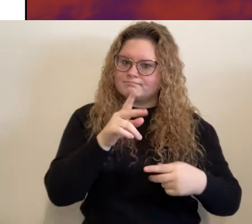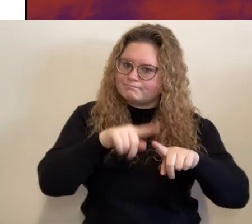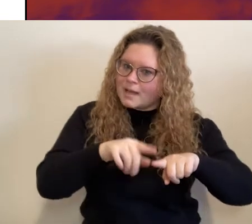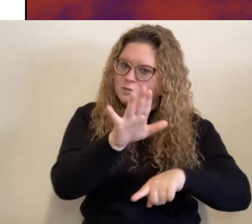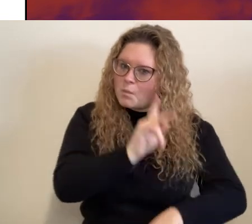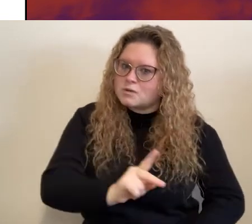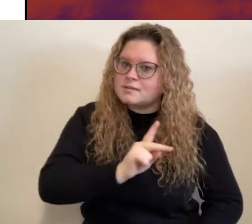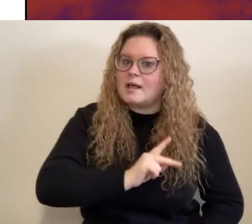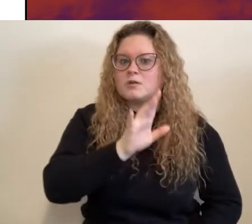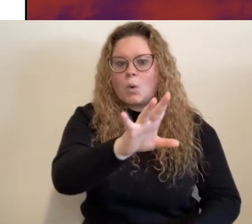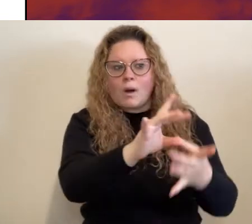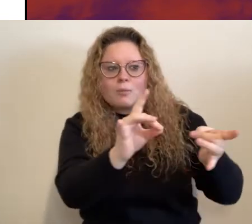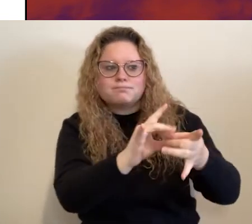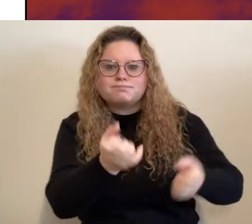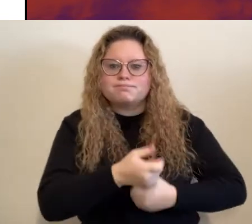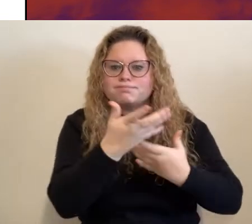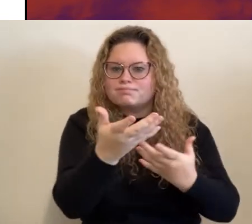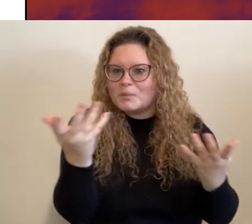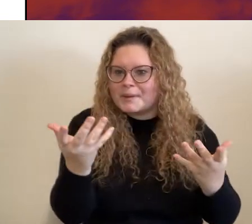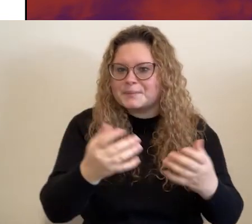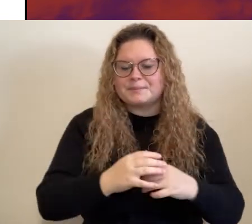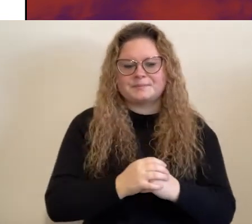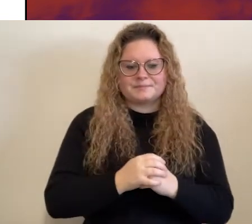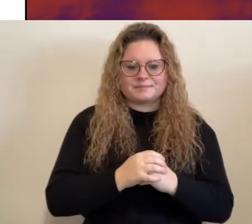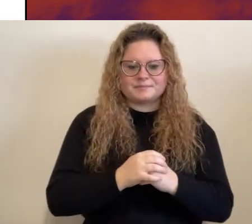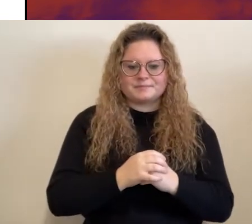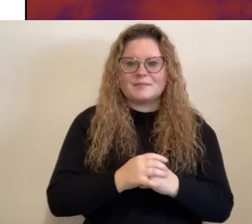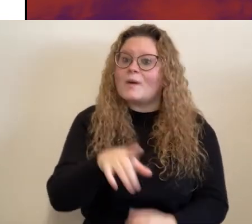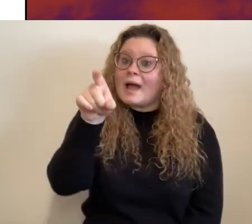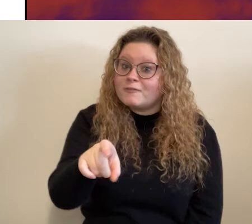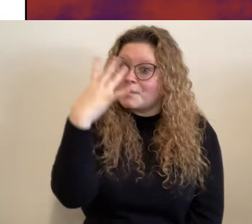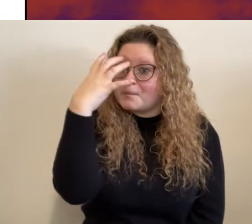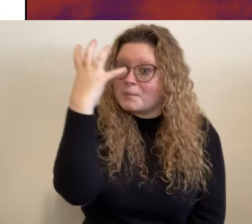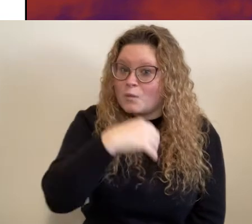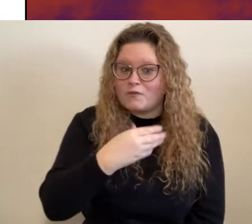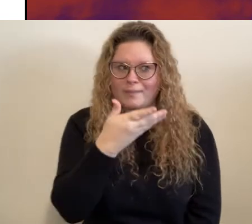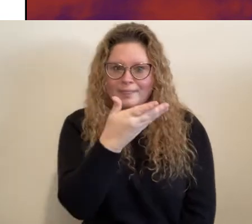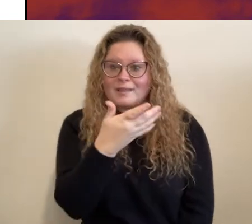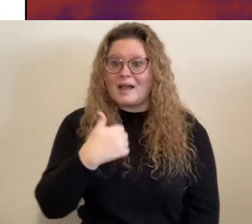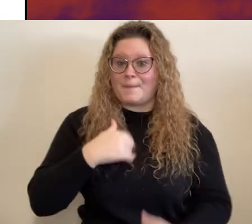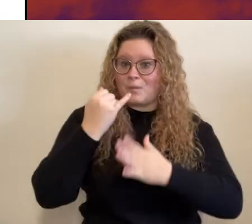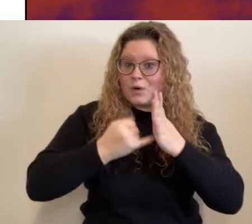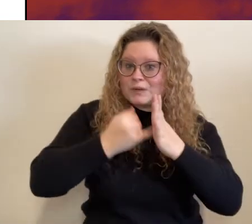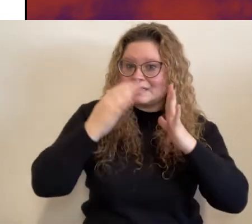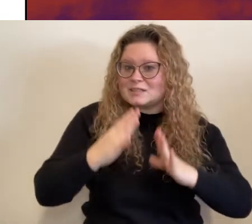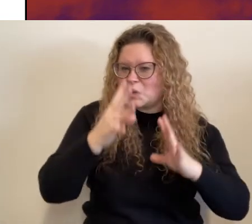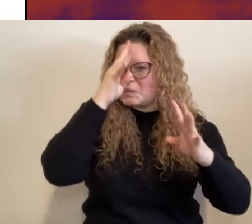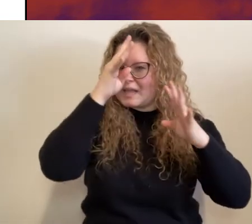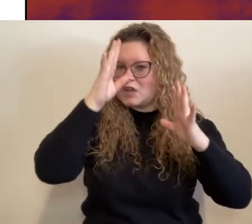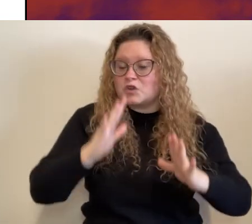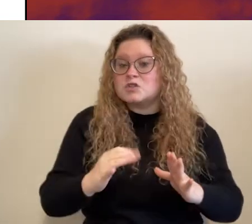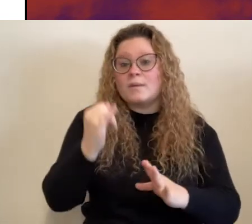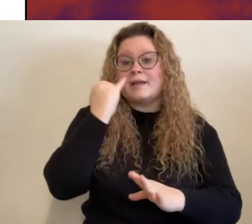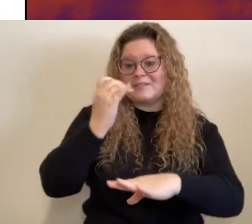It has to be beautiful. So I am an artist, I am a creator. When I'm creating a visual, I'm going to